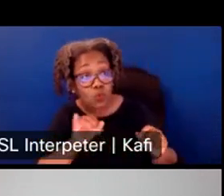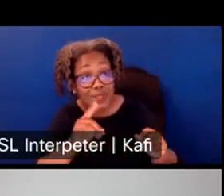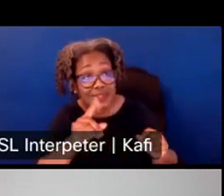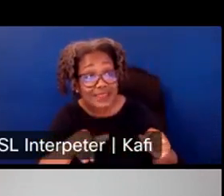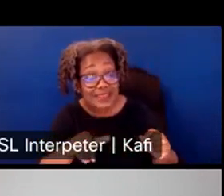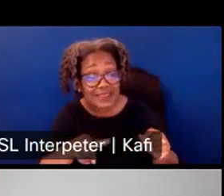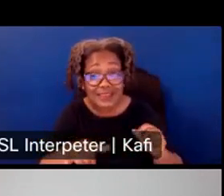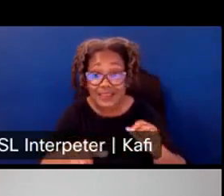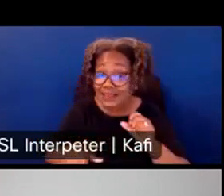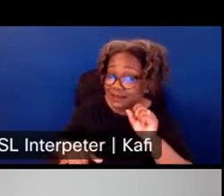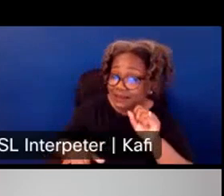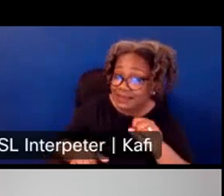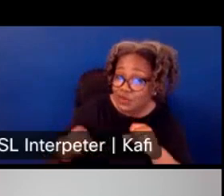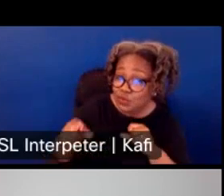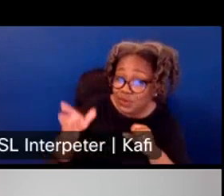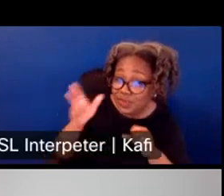hear us? hear,